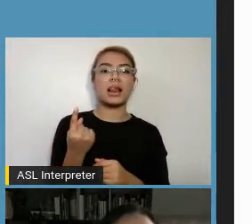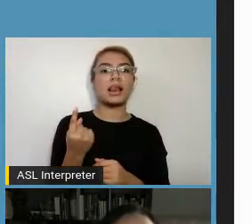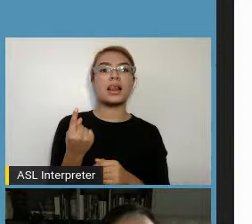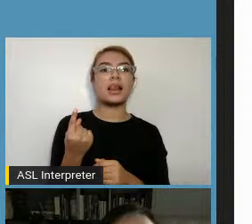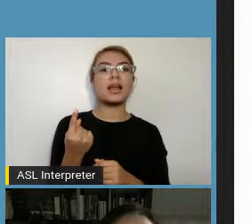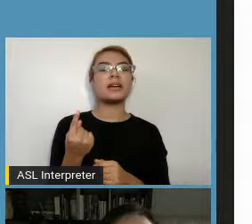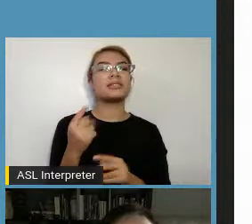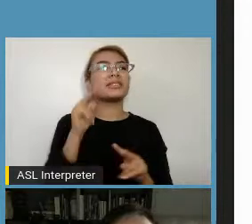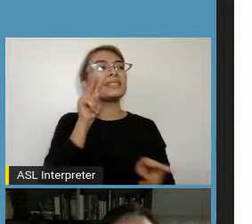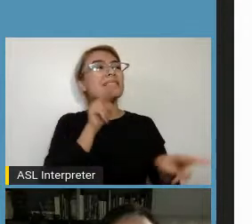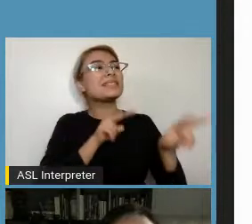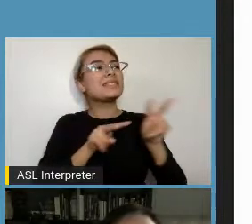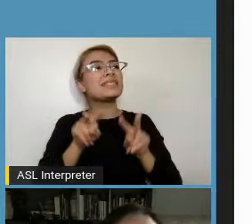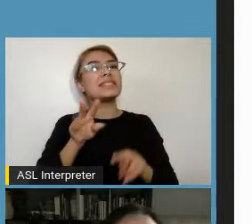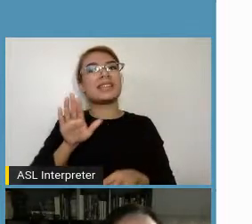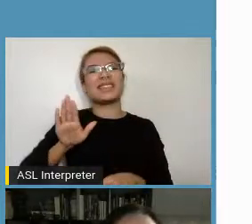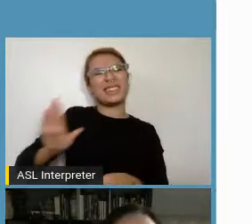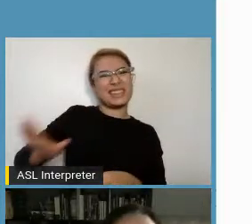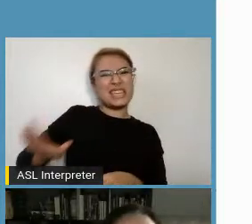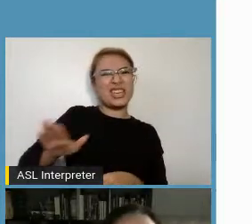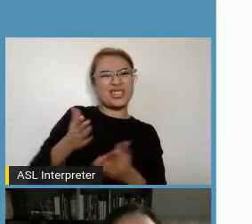to see those sorts of things.